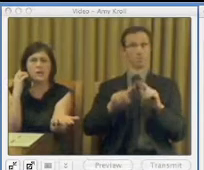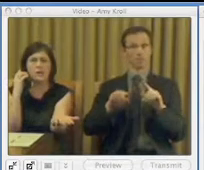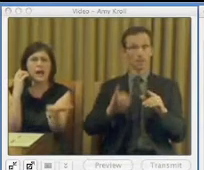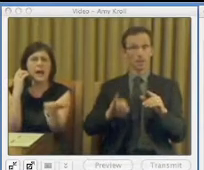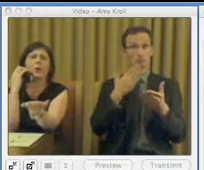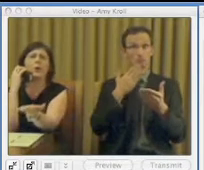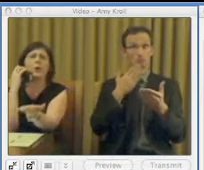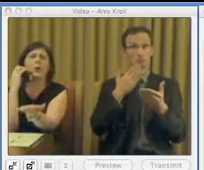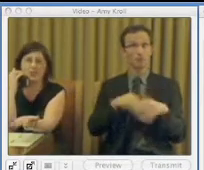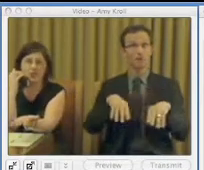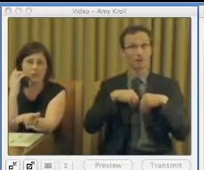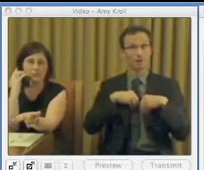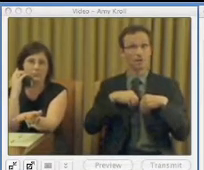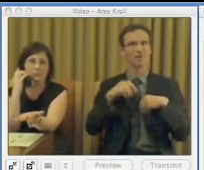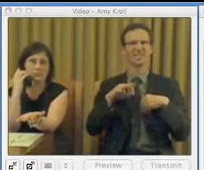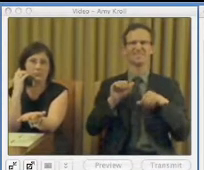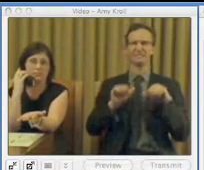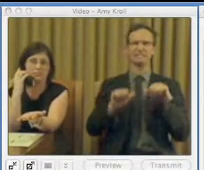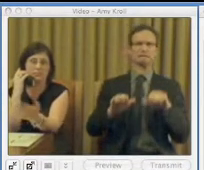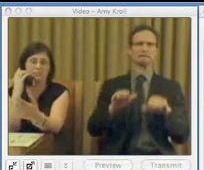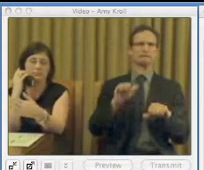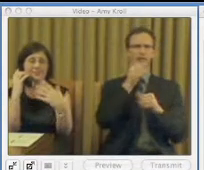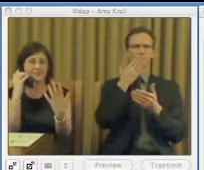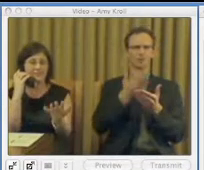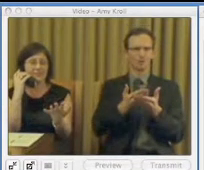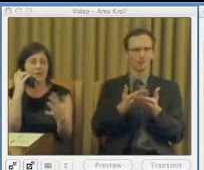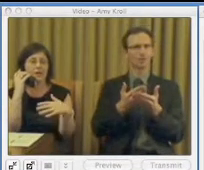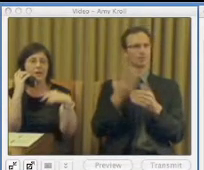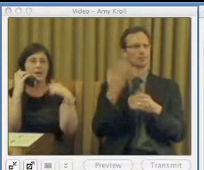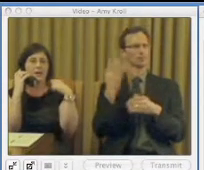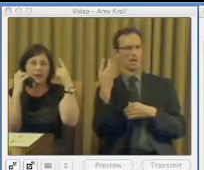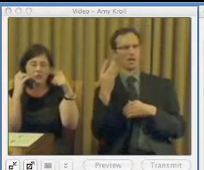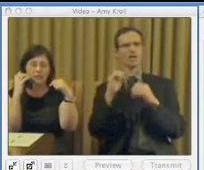why not? If so, how can we teach it?